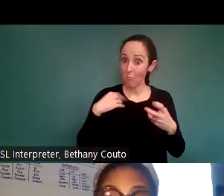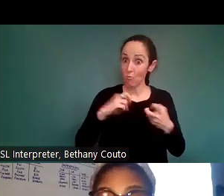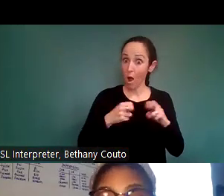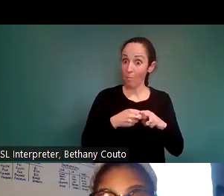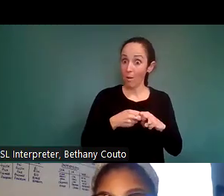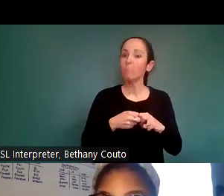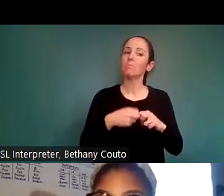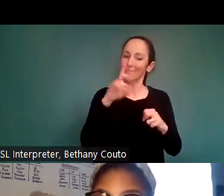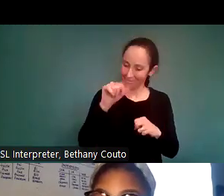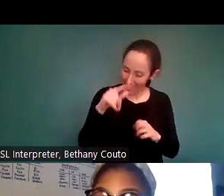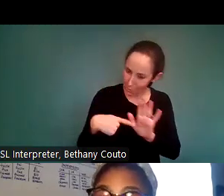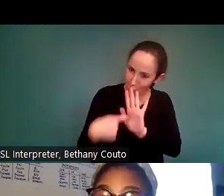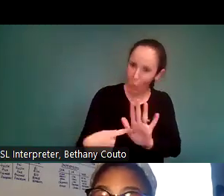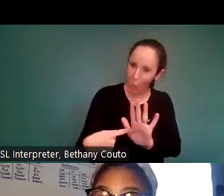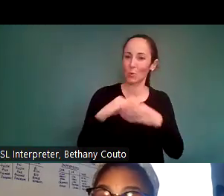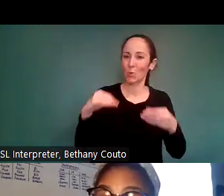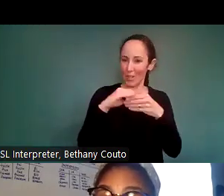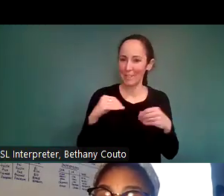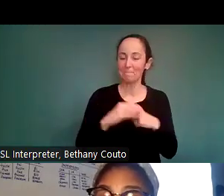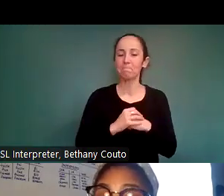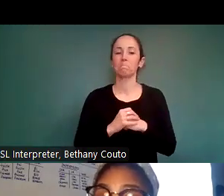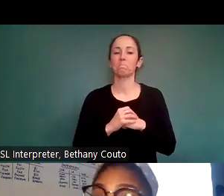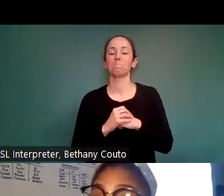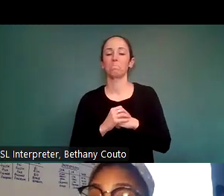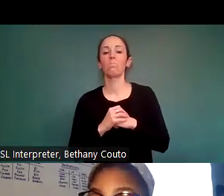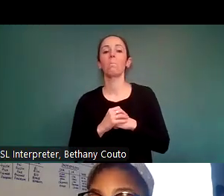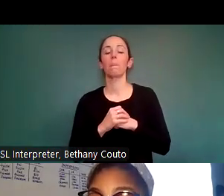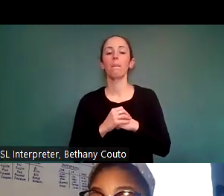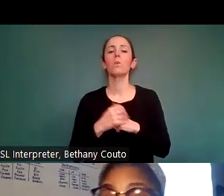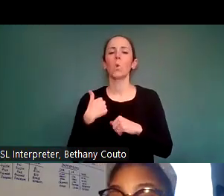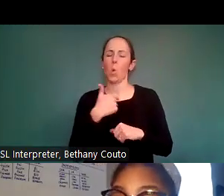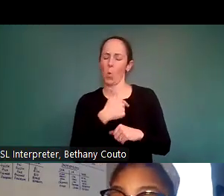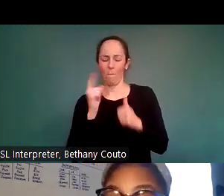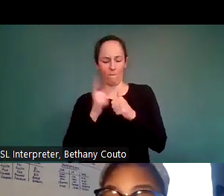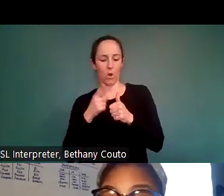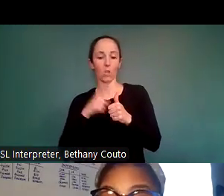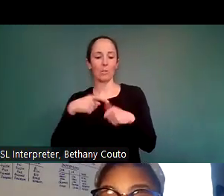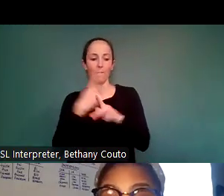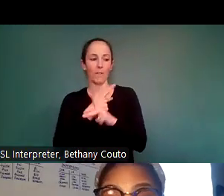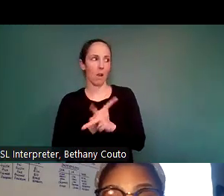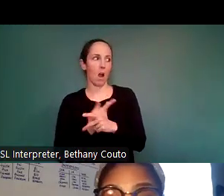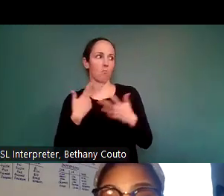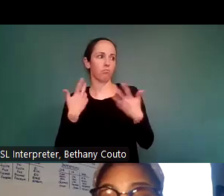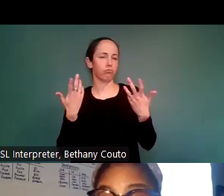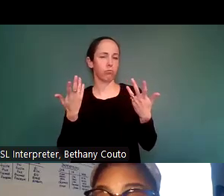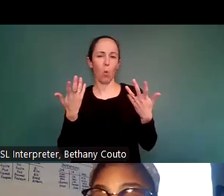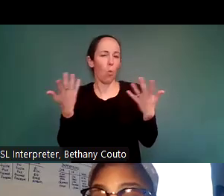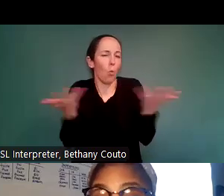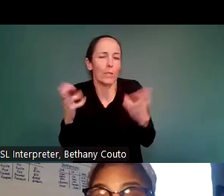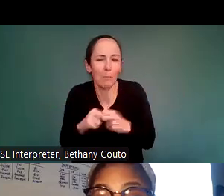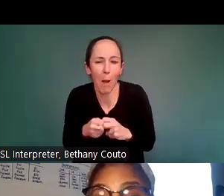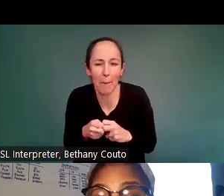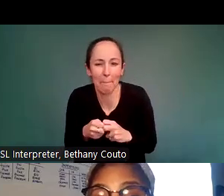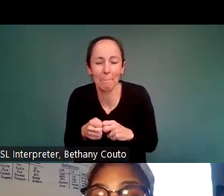super important with this issue for us to communicate was what the scope of the problem was. And the scope of this problem was pretty